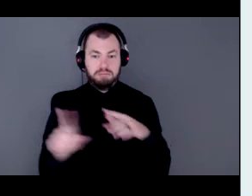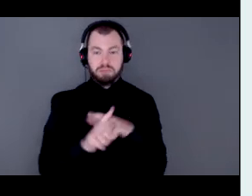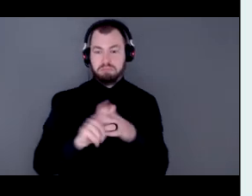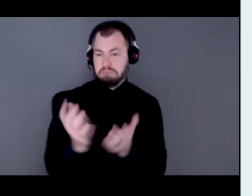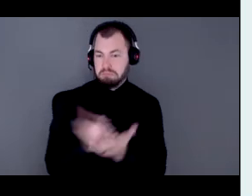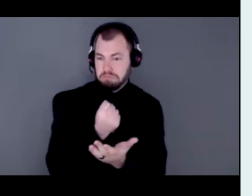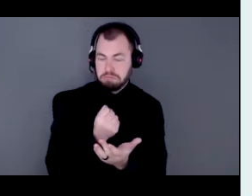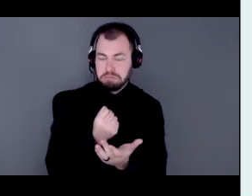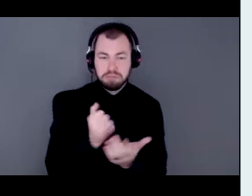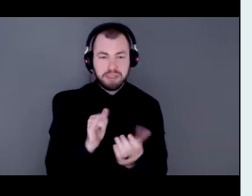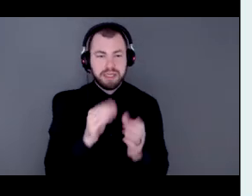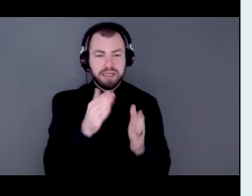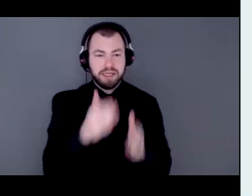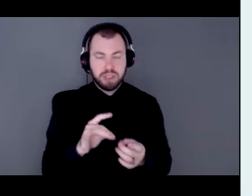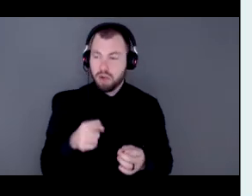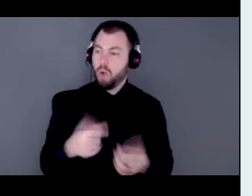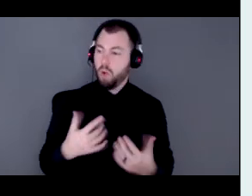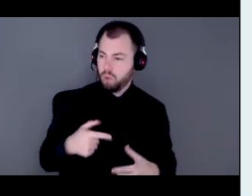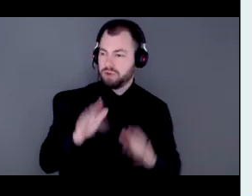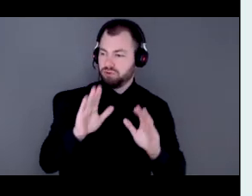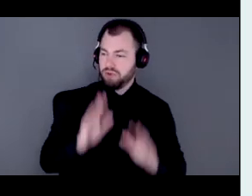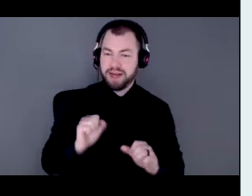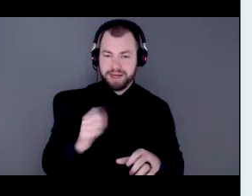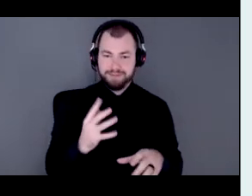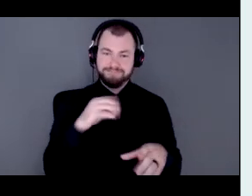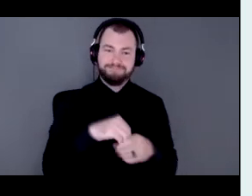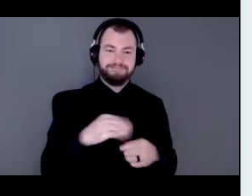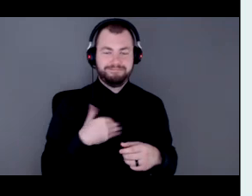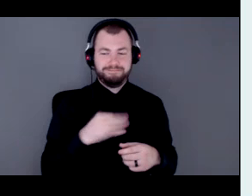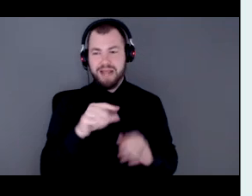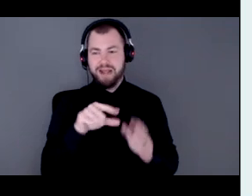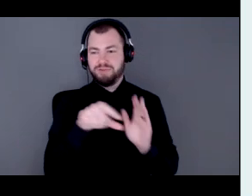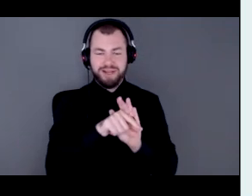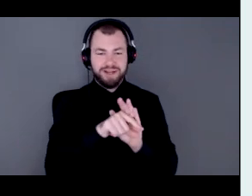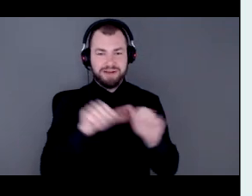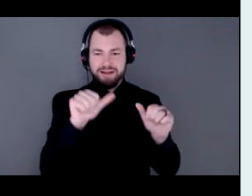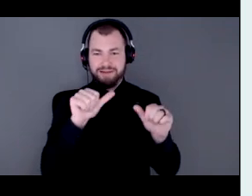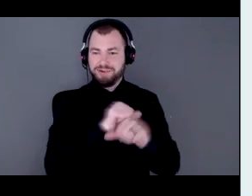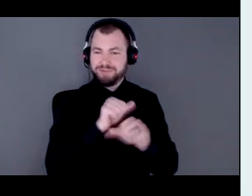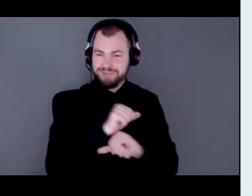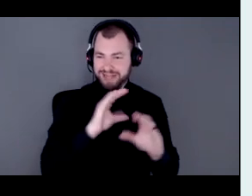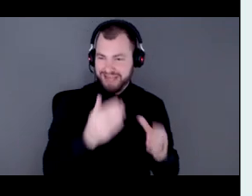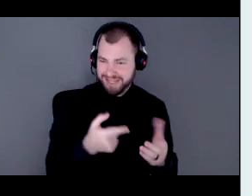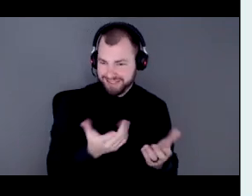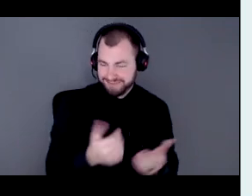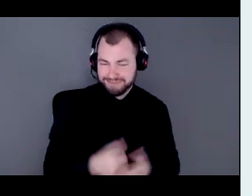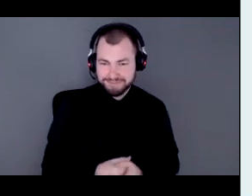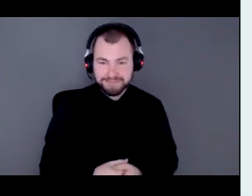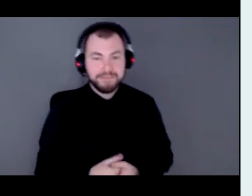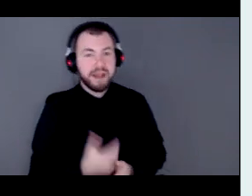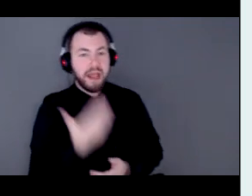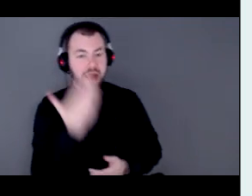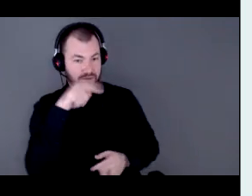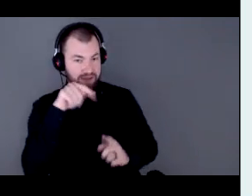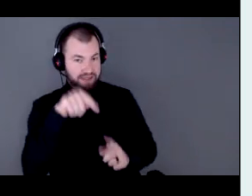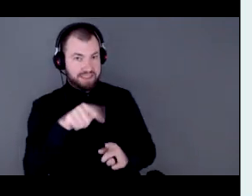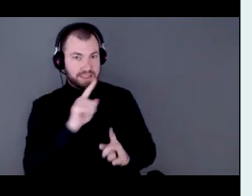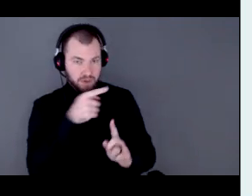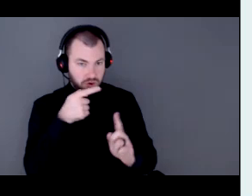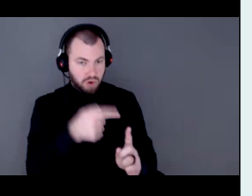says, oh, this is really great, I can put it in my ninth grade algebra class. I know on this one, they were targeting grade school,